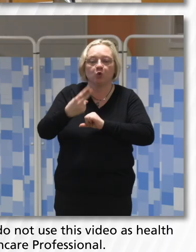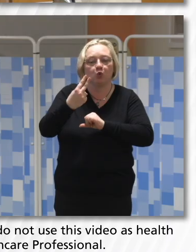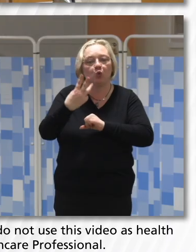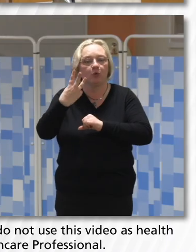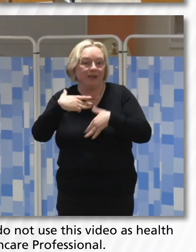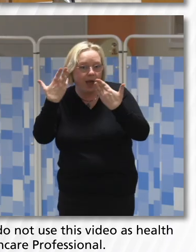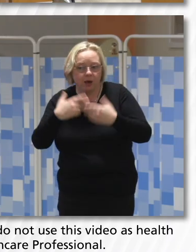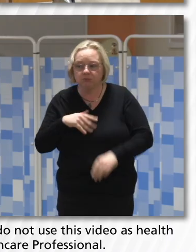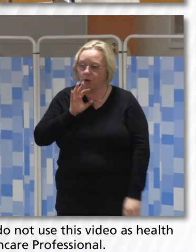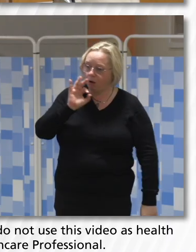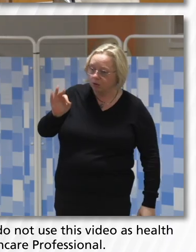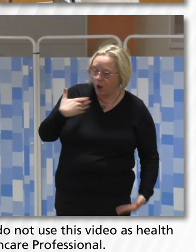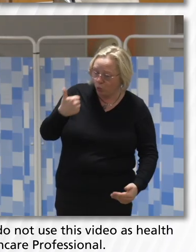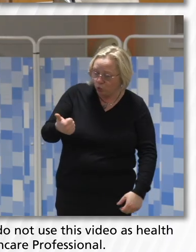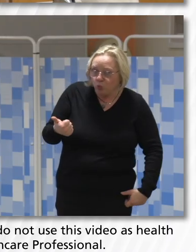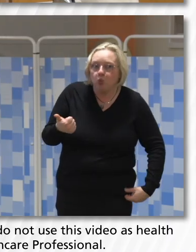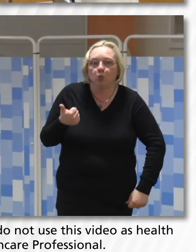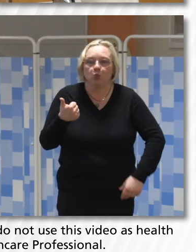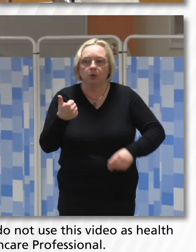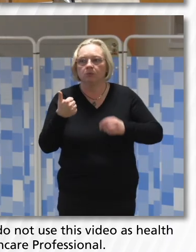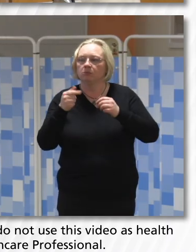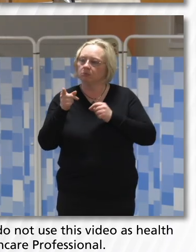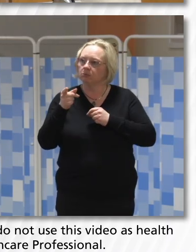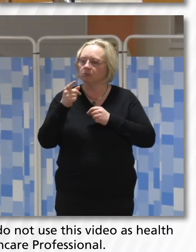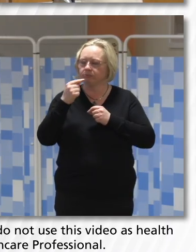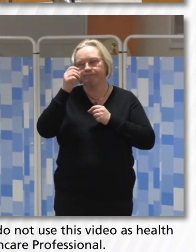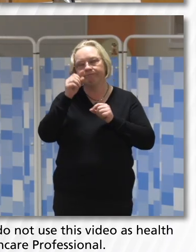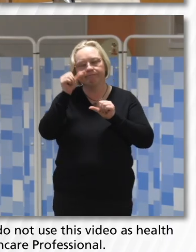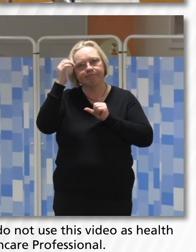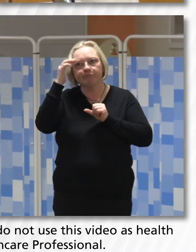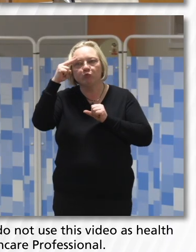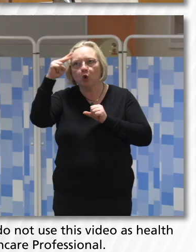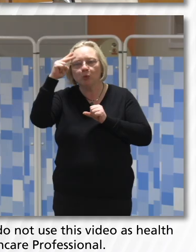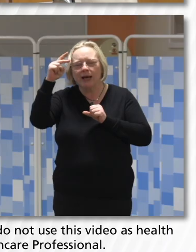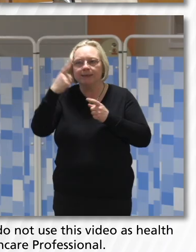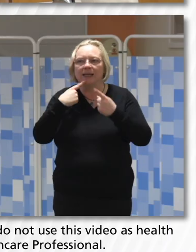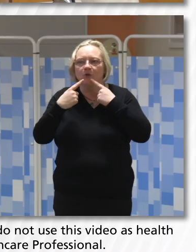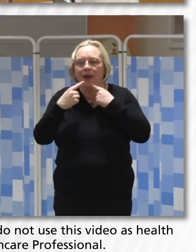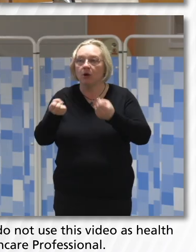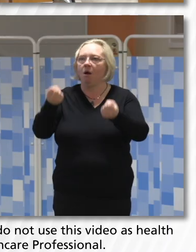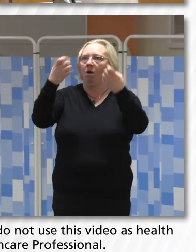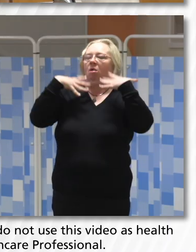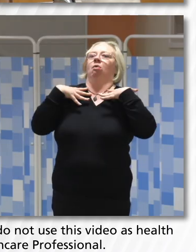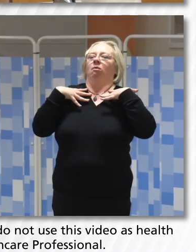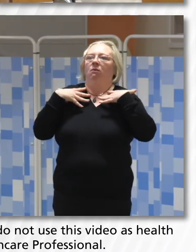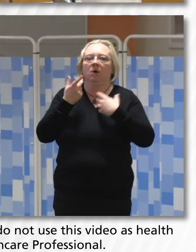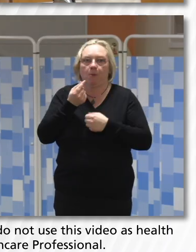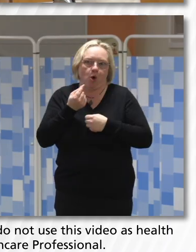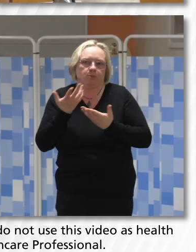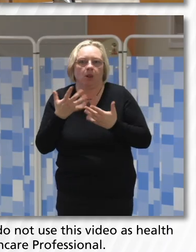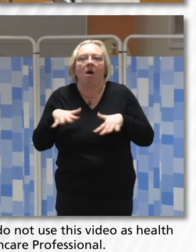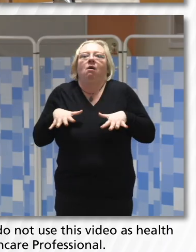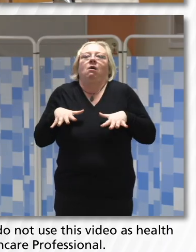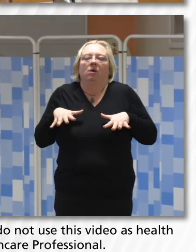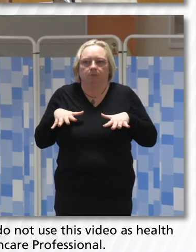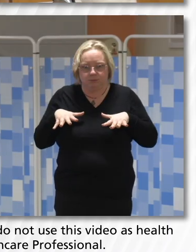they? You know, have they been able to process any of the information, if any, when they were given that diagnosis?